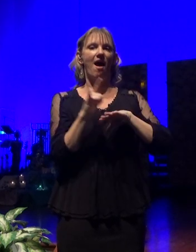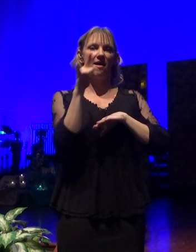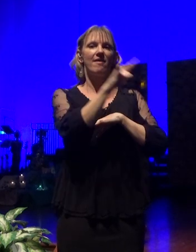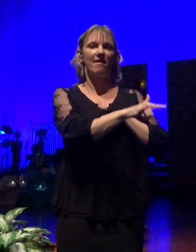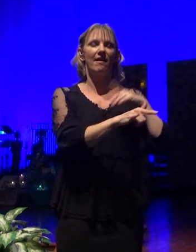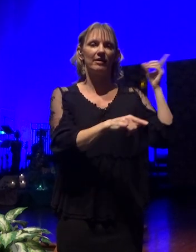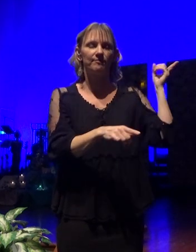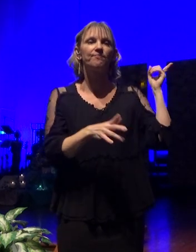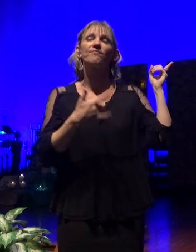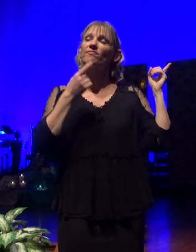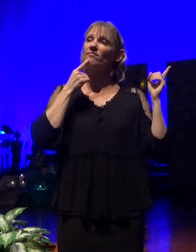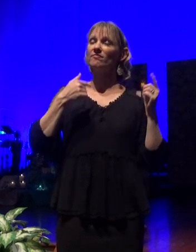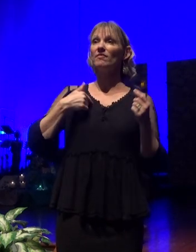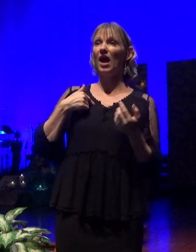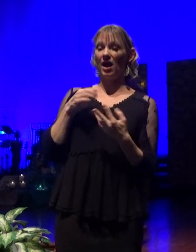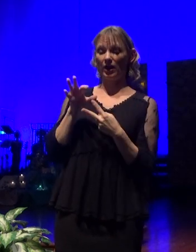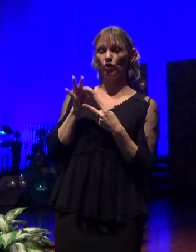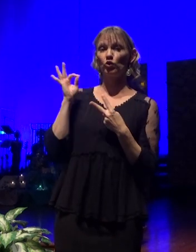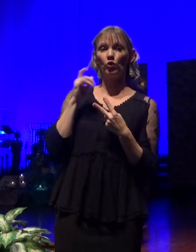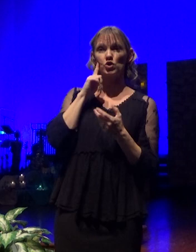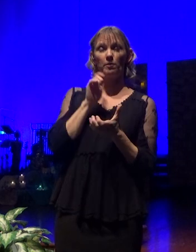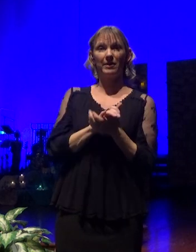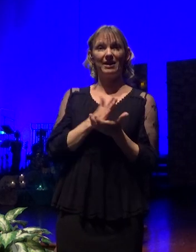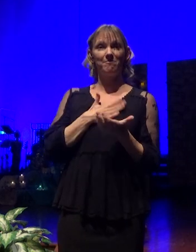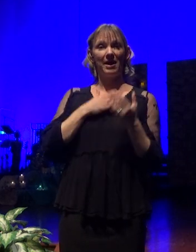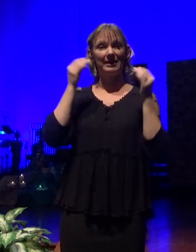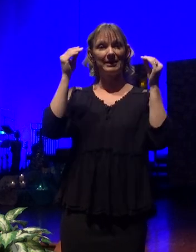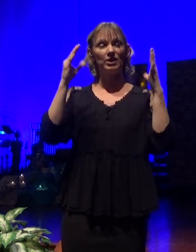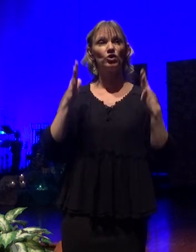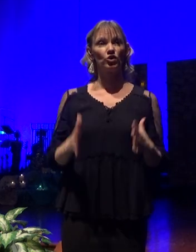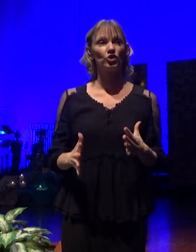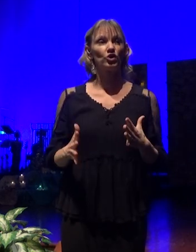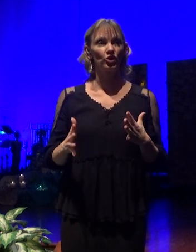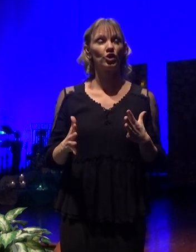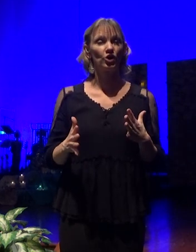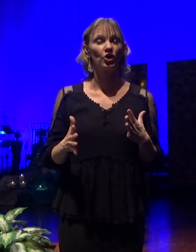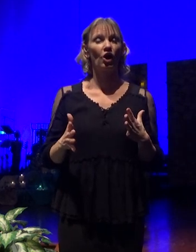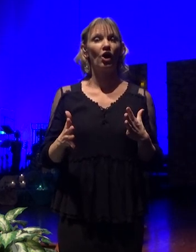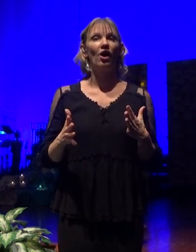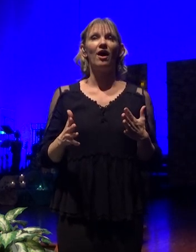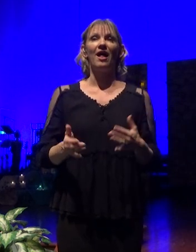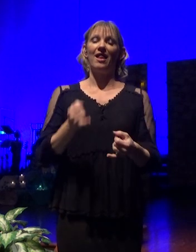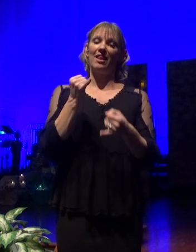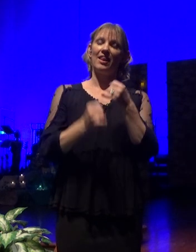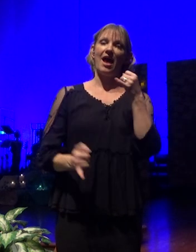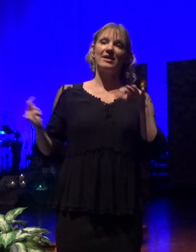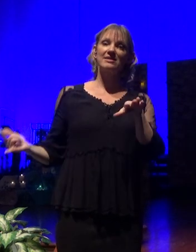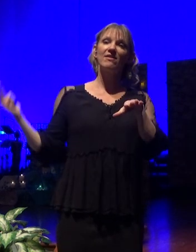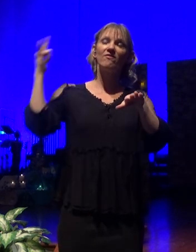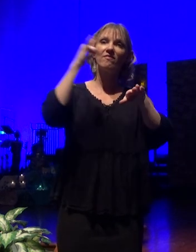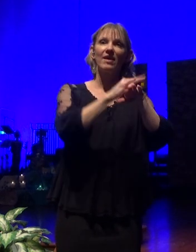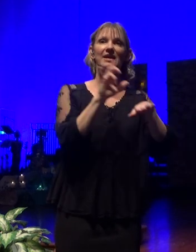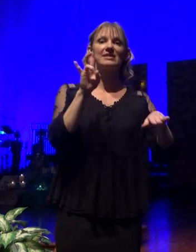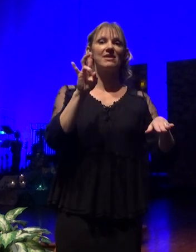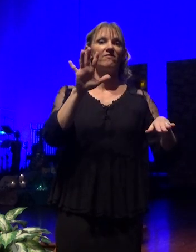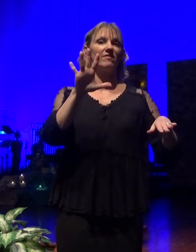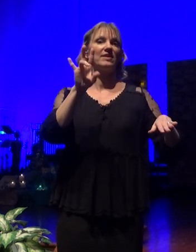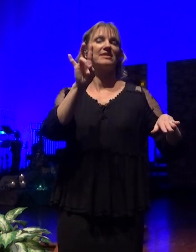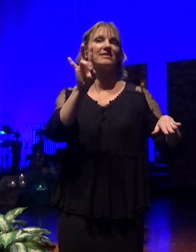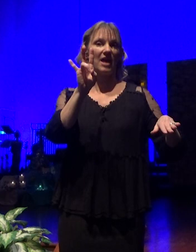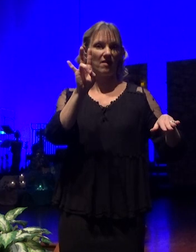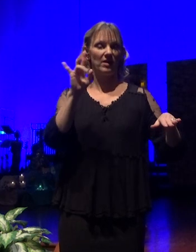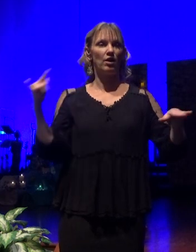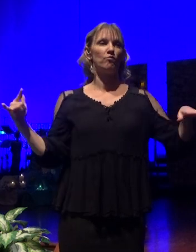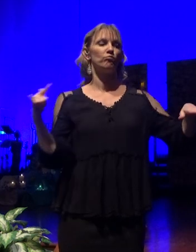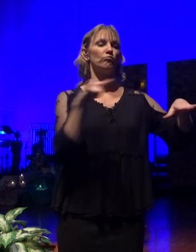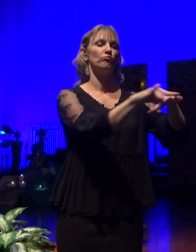She says, I chose to believe my teacher, and she rolled up for her last flight in her 757 to the gate of her